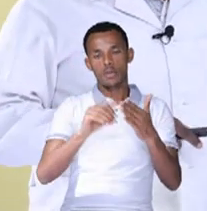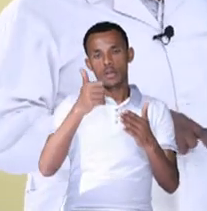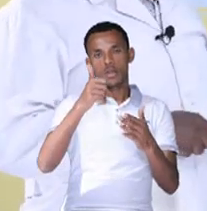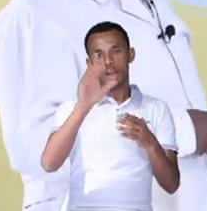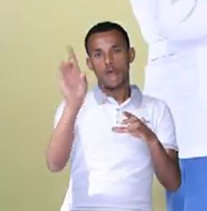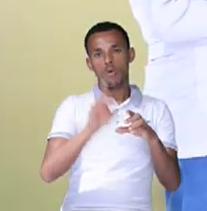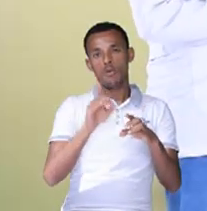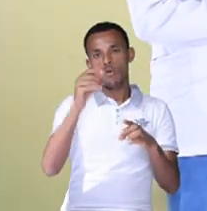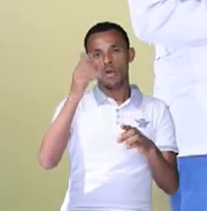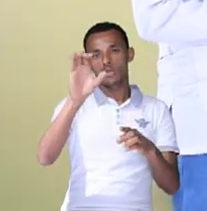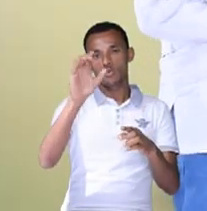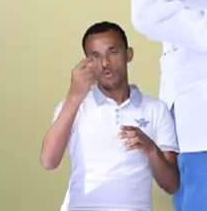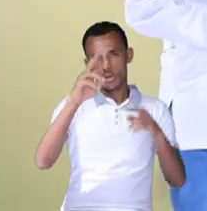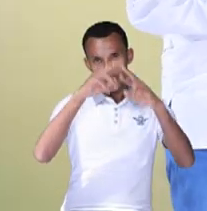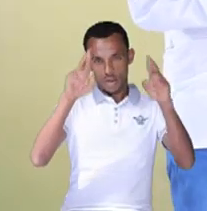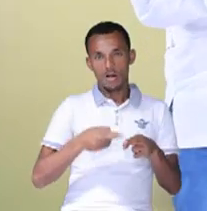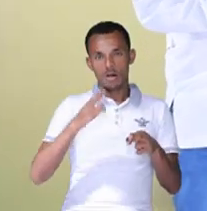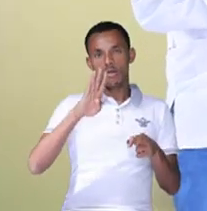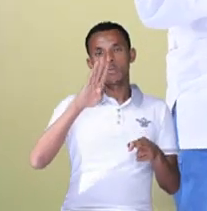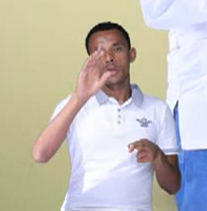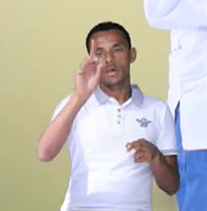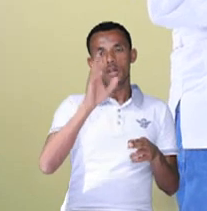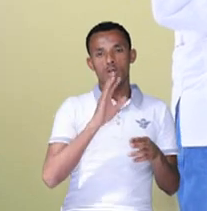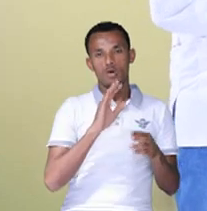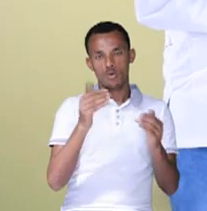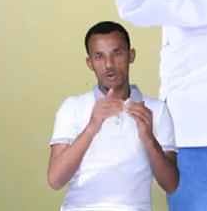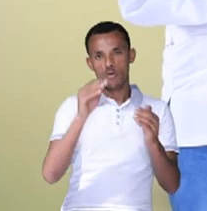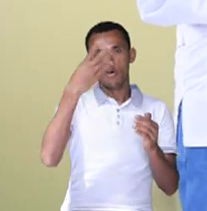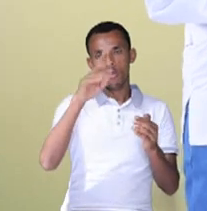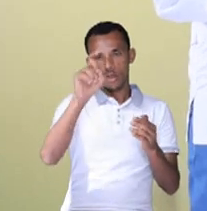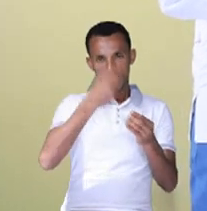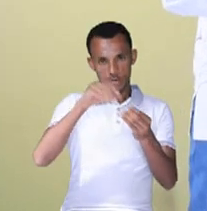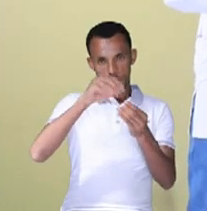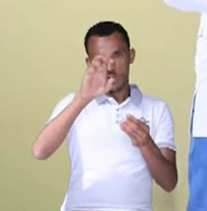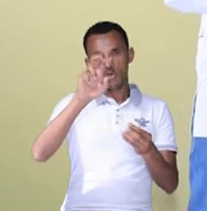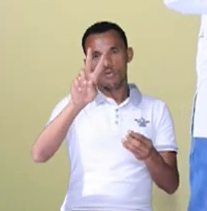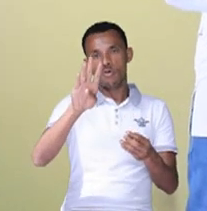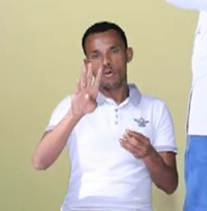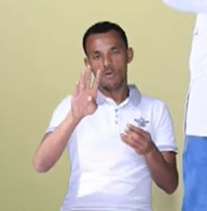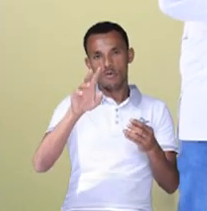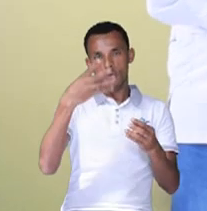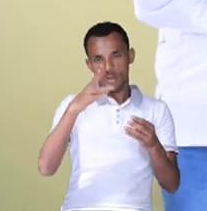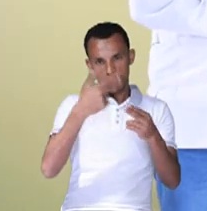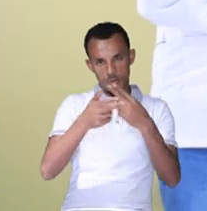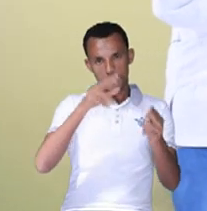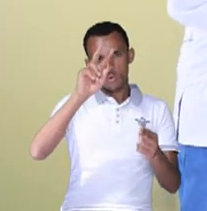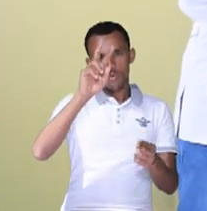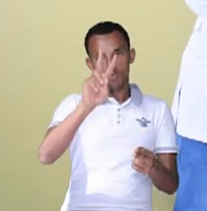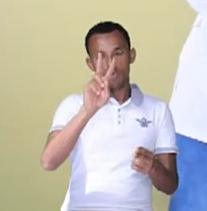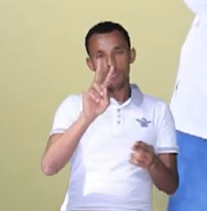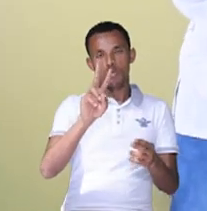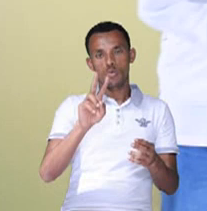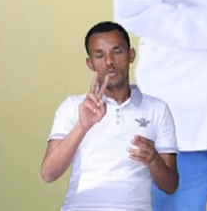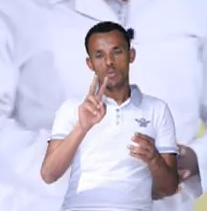the rectangle. And also BD is 14x plus 24. 14 times 2 plus 24, we